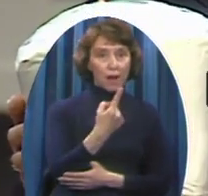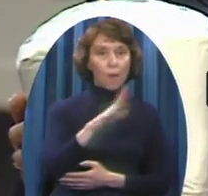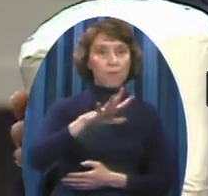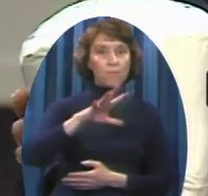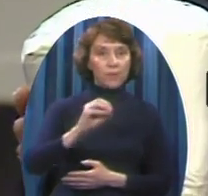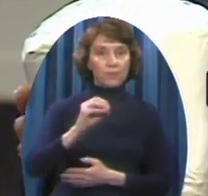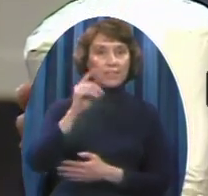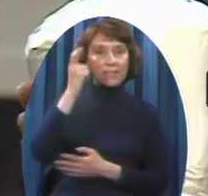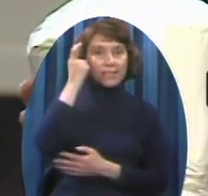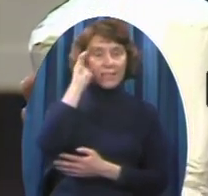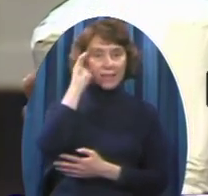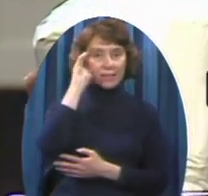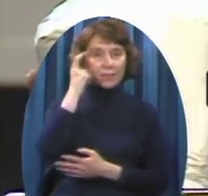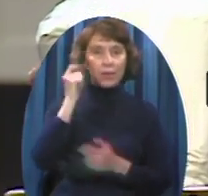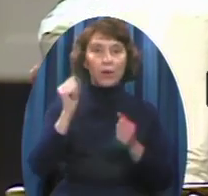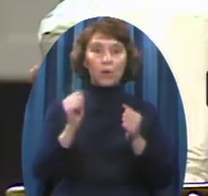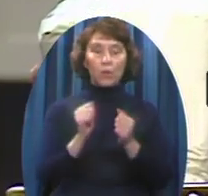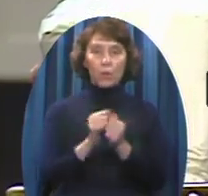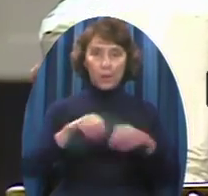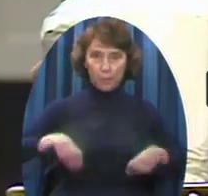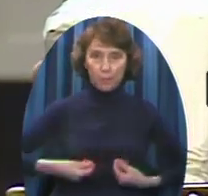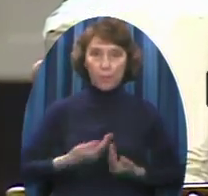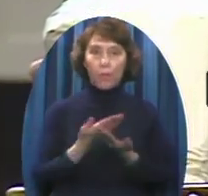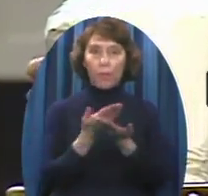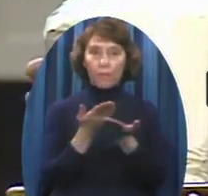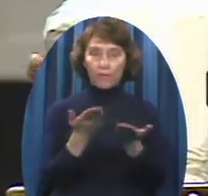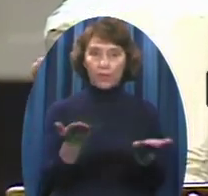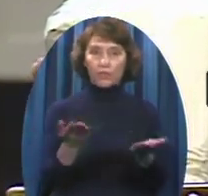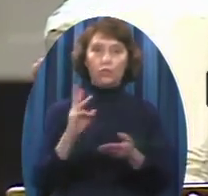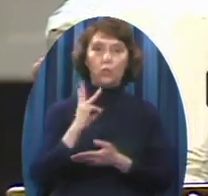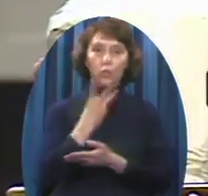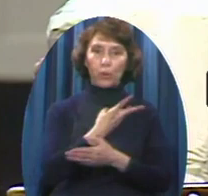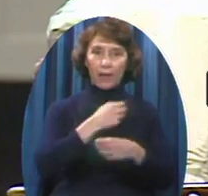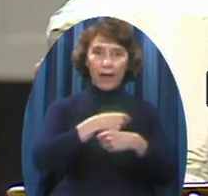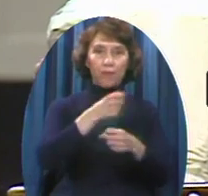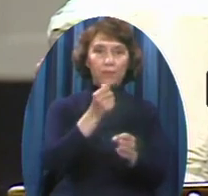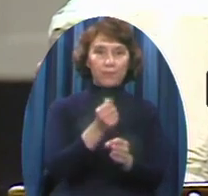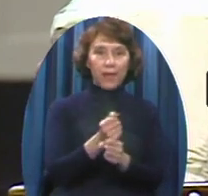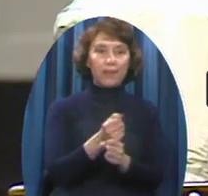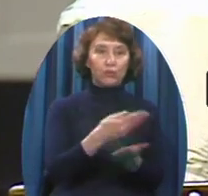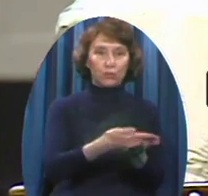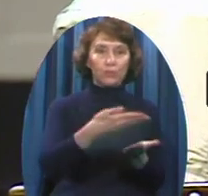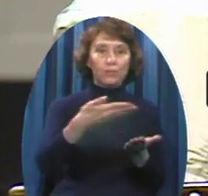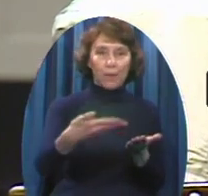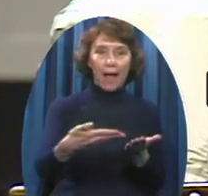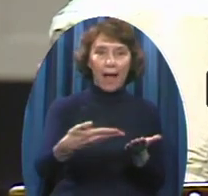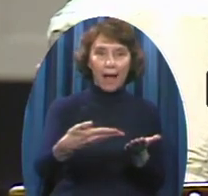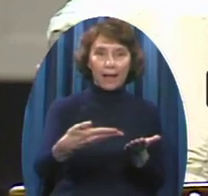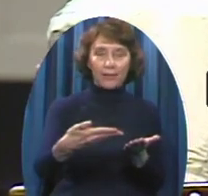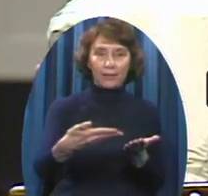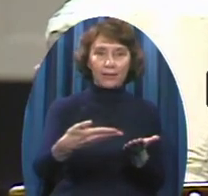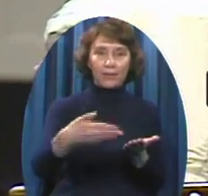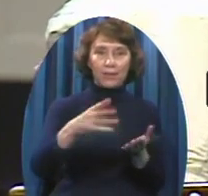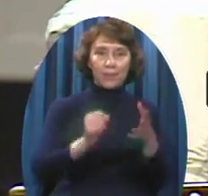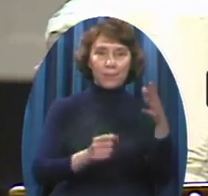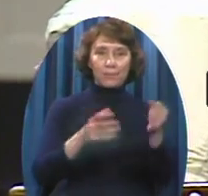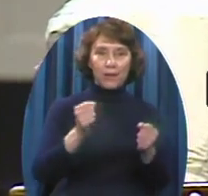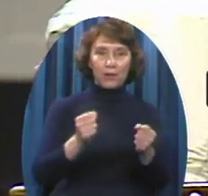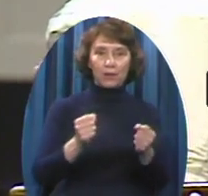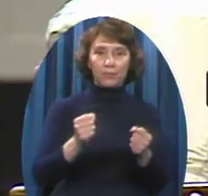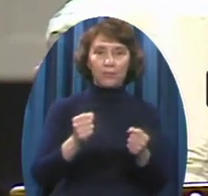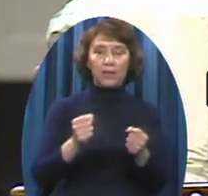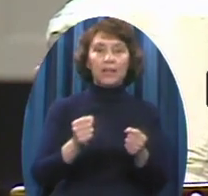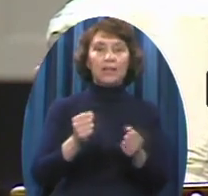$1.50, with the provision we have made for getting the milk, we have some people we're going to see to it we get it